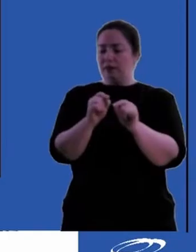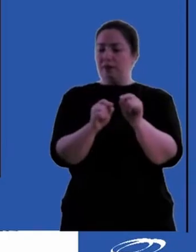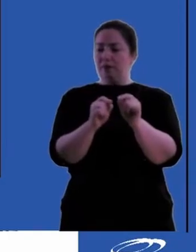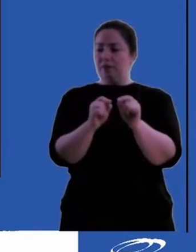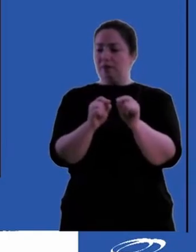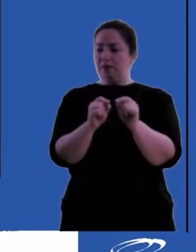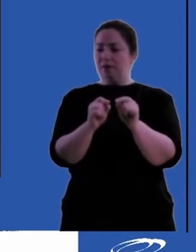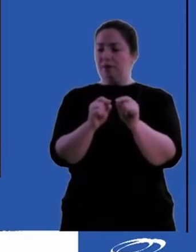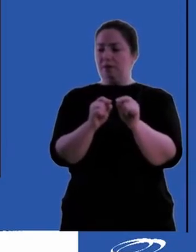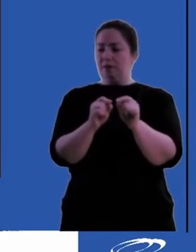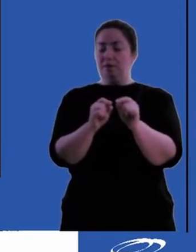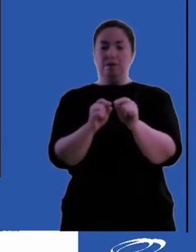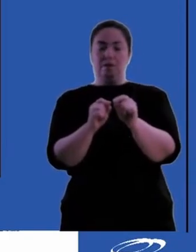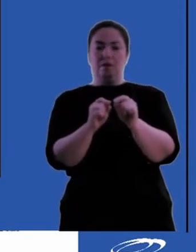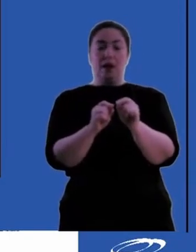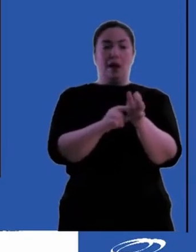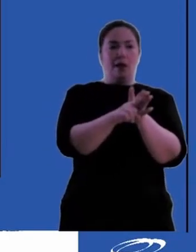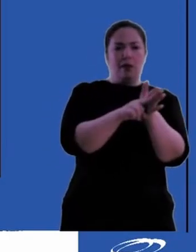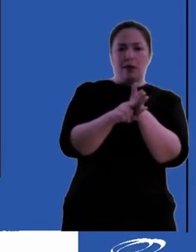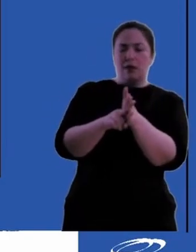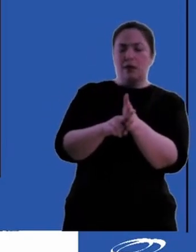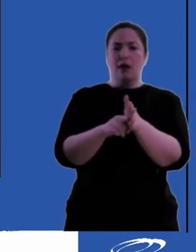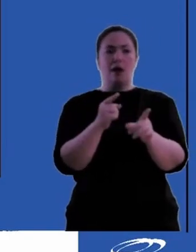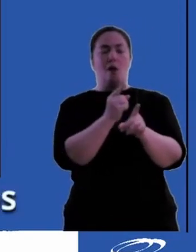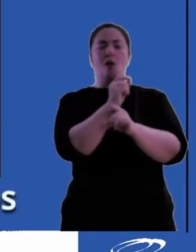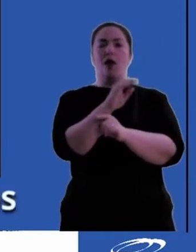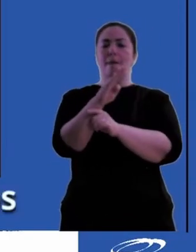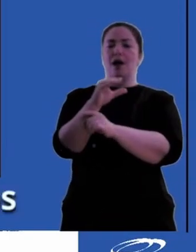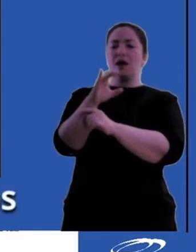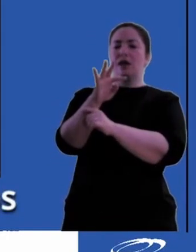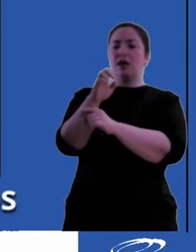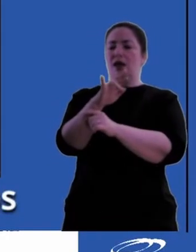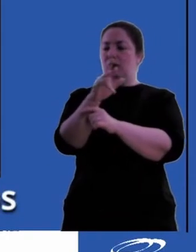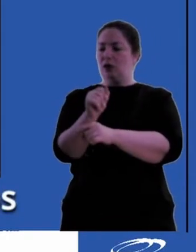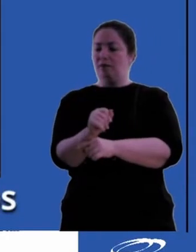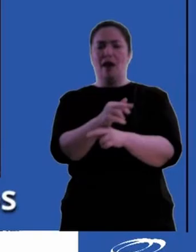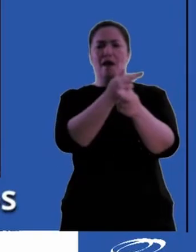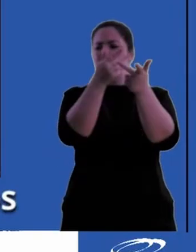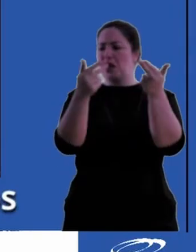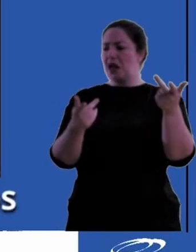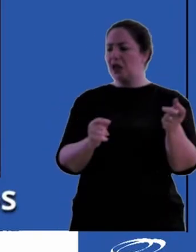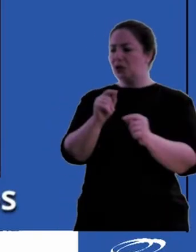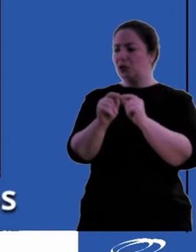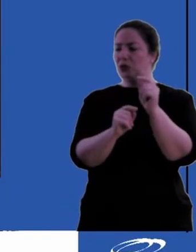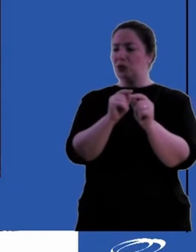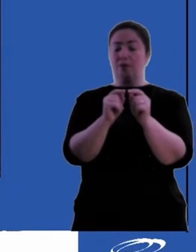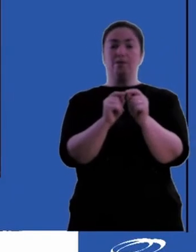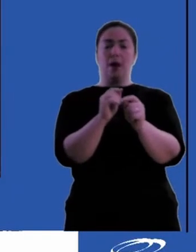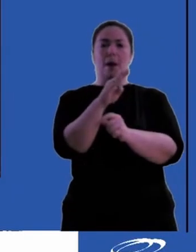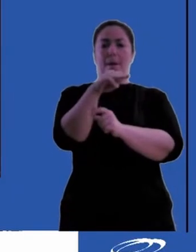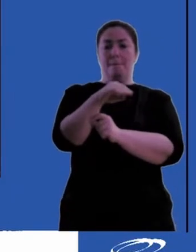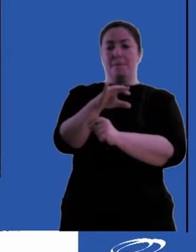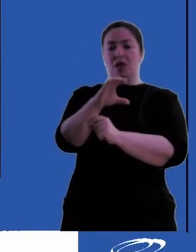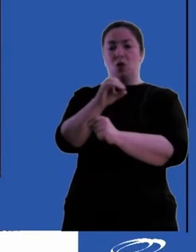and grow in biofilms, which are phenotypically different than planktonic microorganisms. The organisms